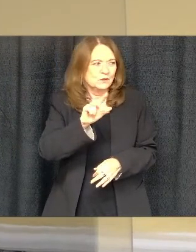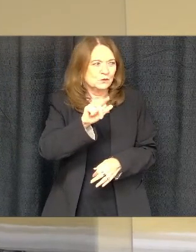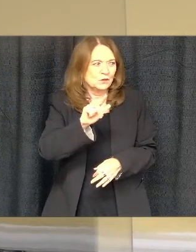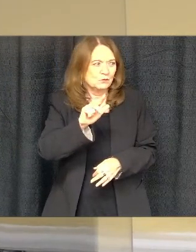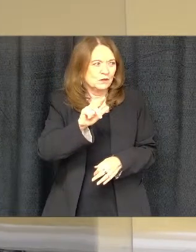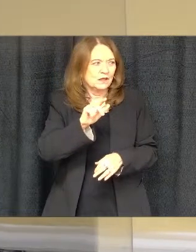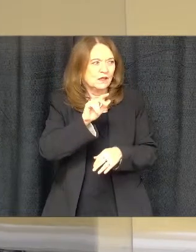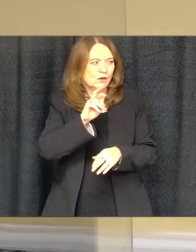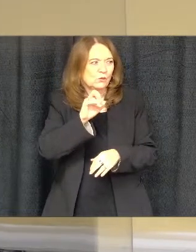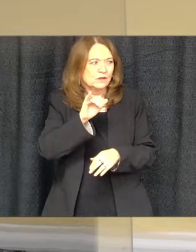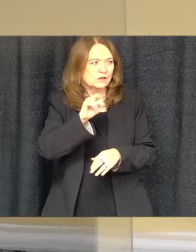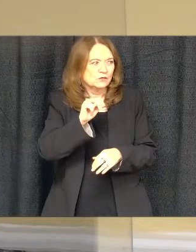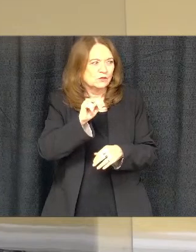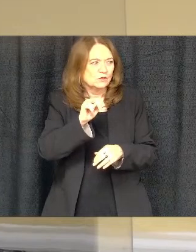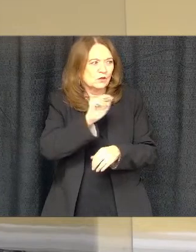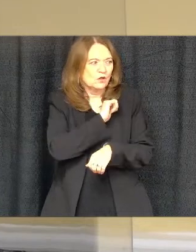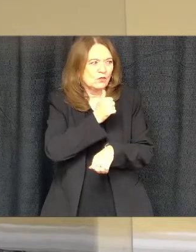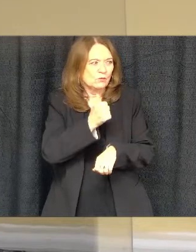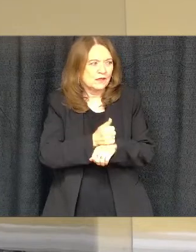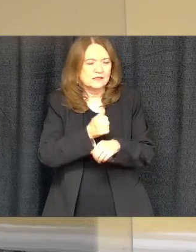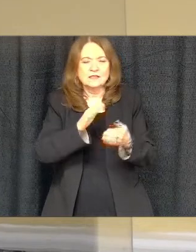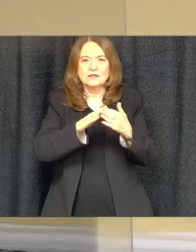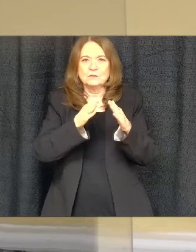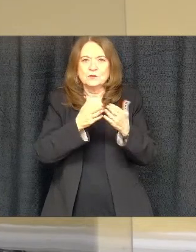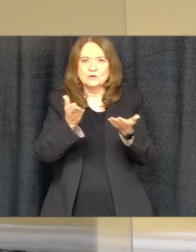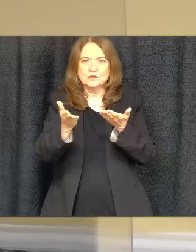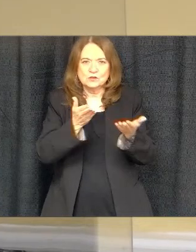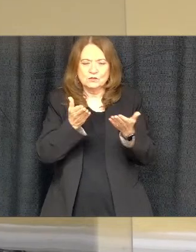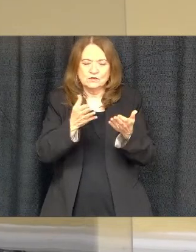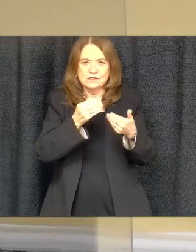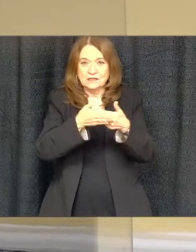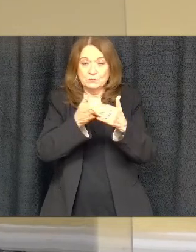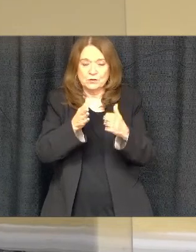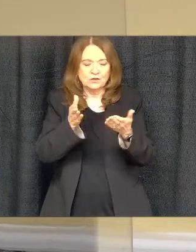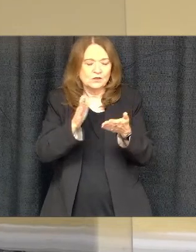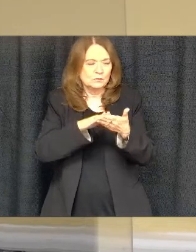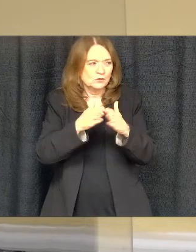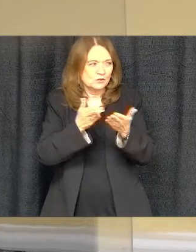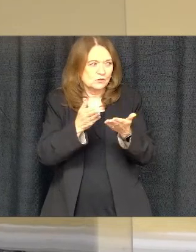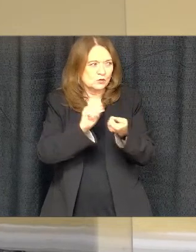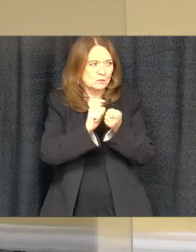resolution authorizing a request from Neighborhood and Community Services to amend its fiscal year